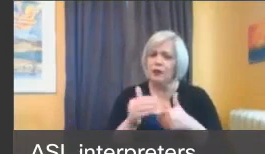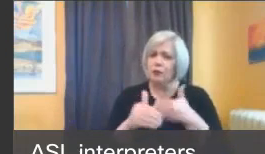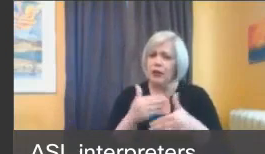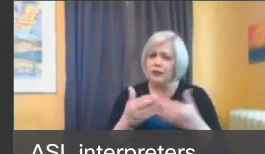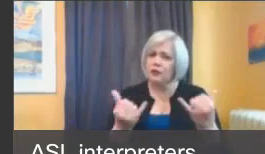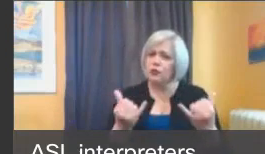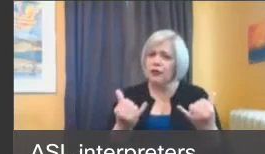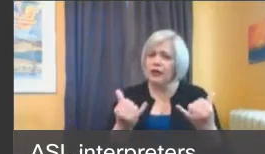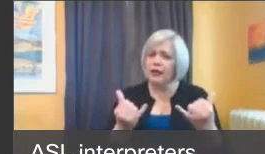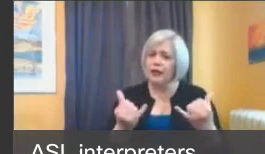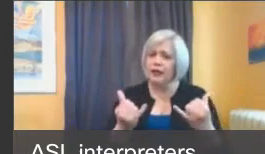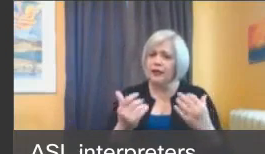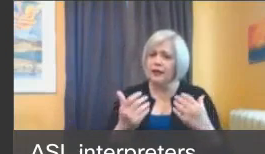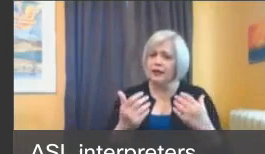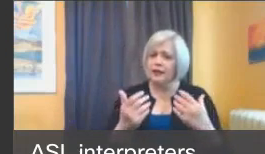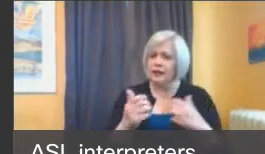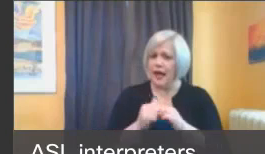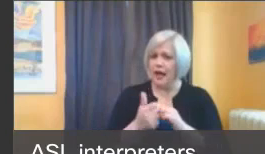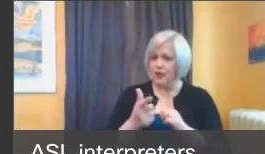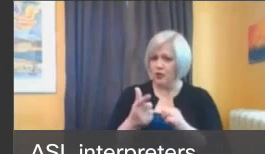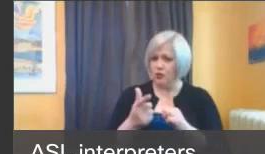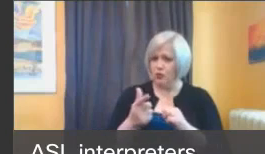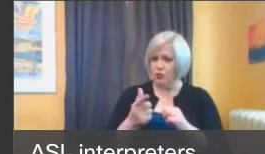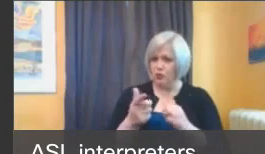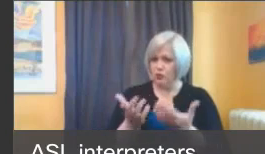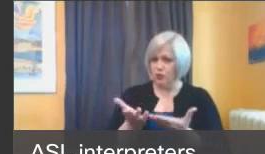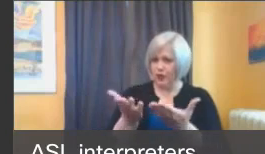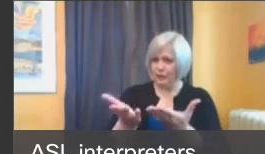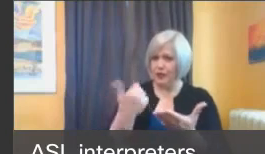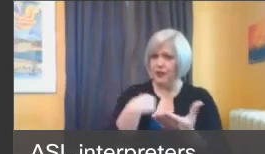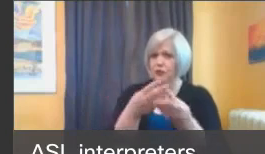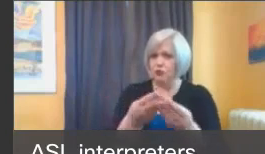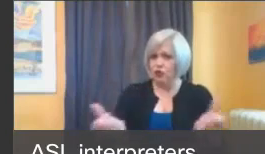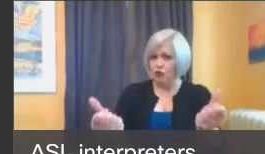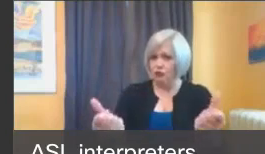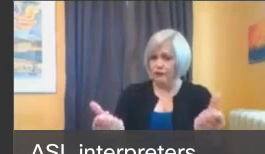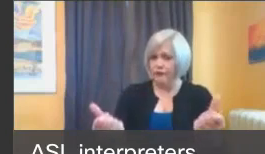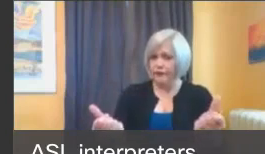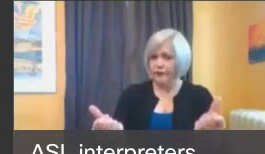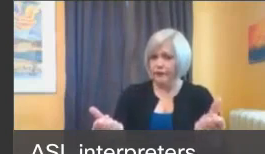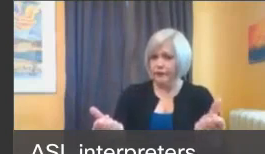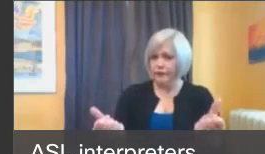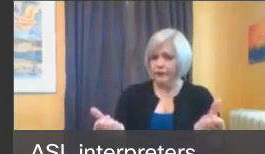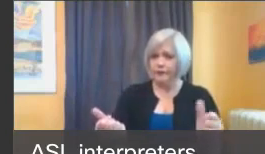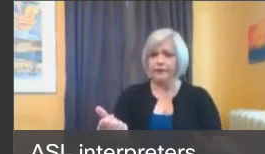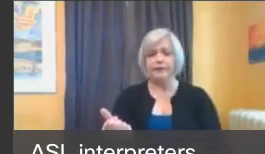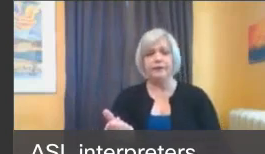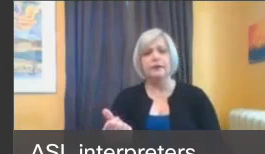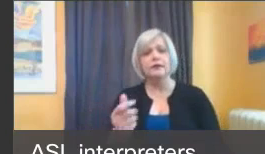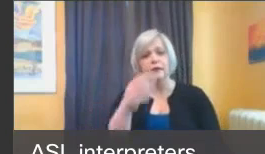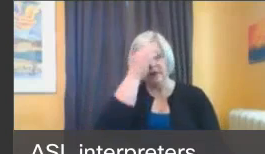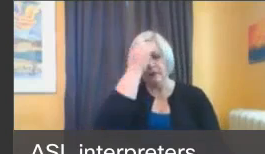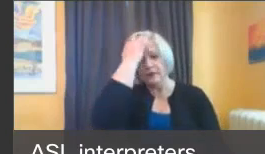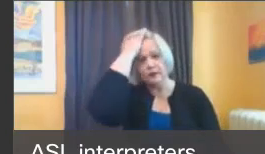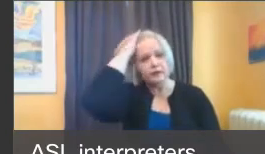today, and how would you suggest that we recommend it be corrected? Well, you know, parts of that question are probably